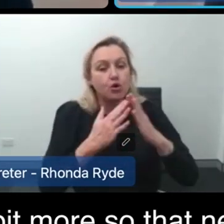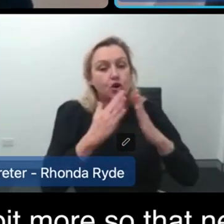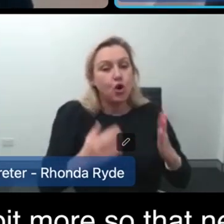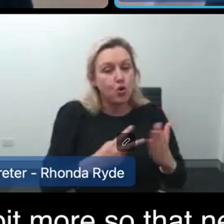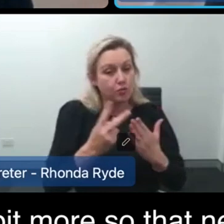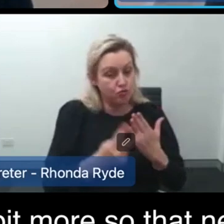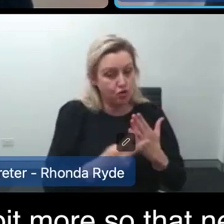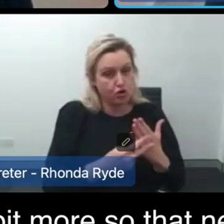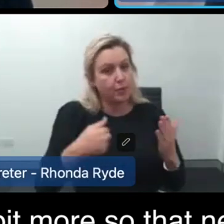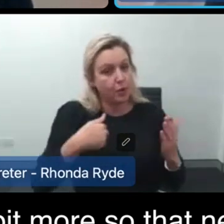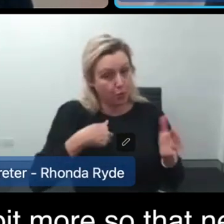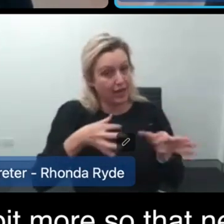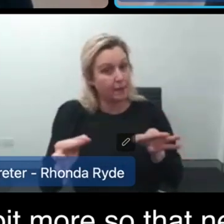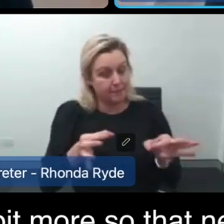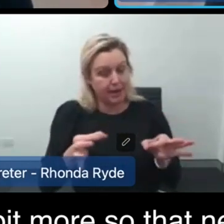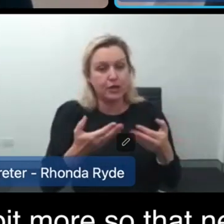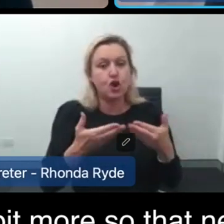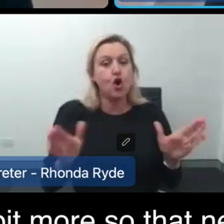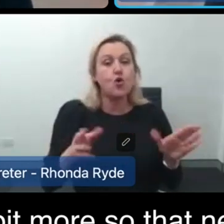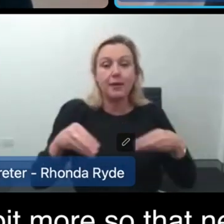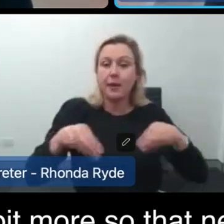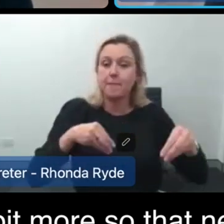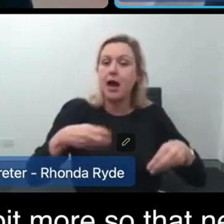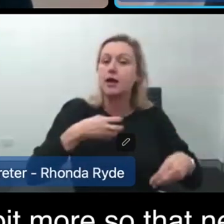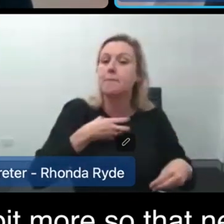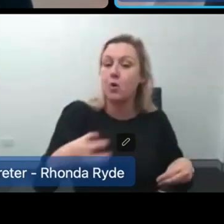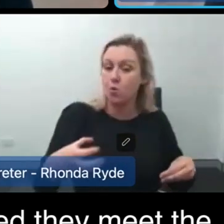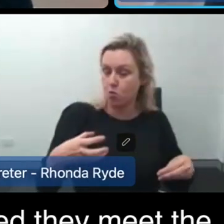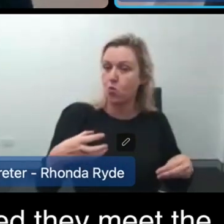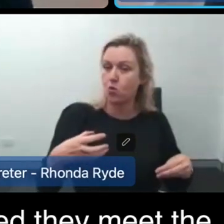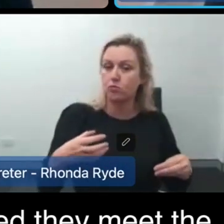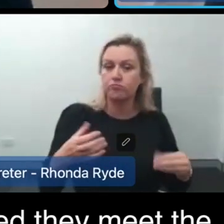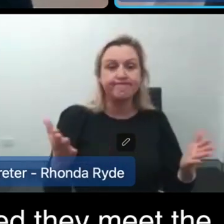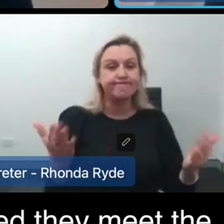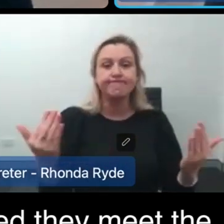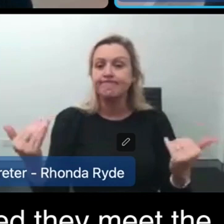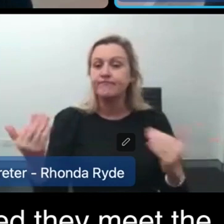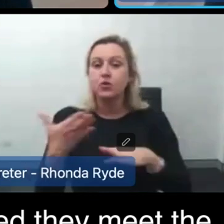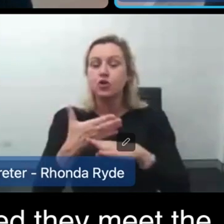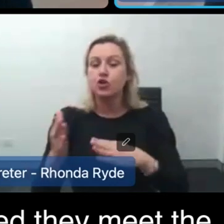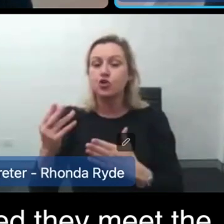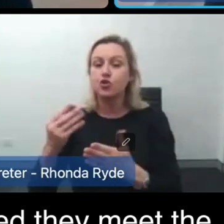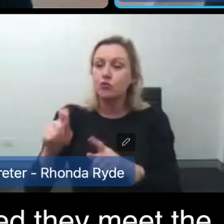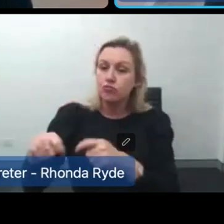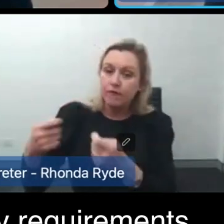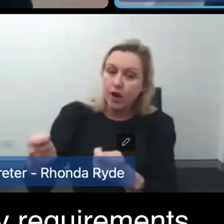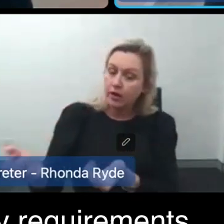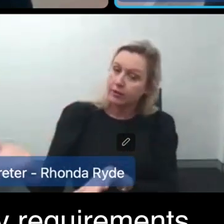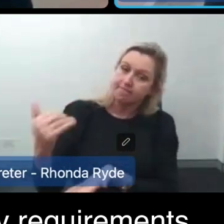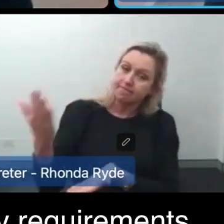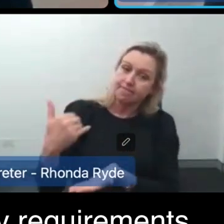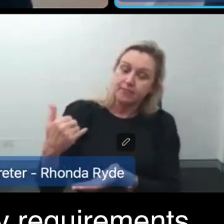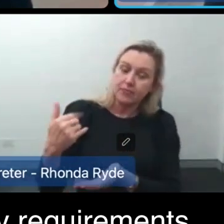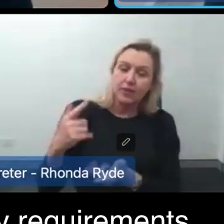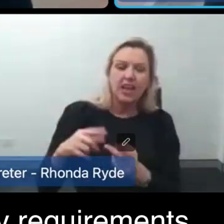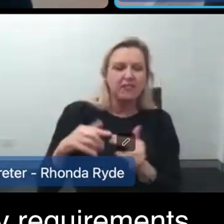to open up the market a little bit more so that new providers can enter, provided they meet the